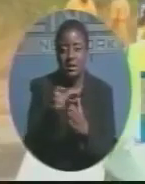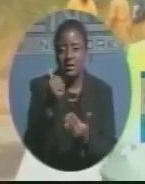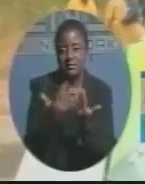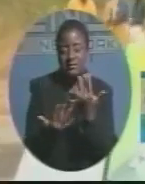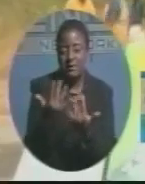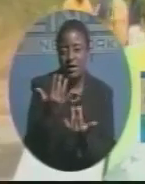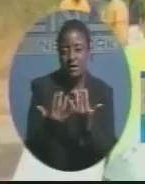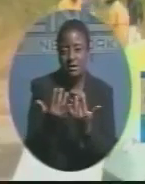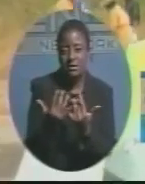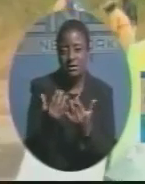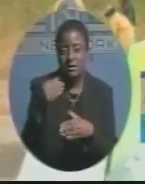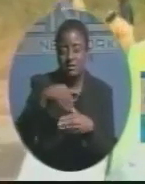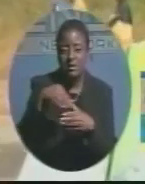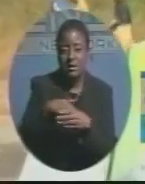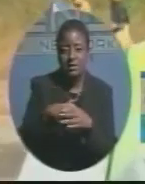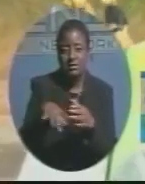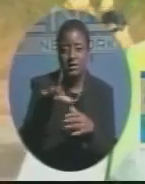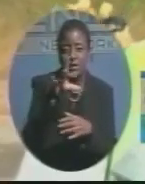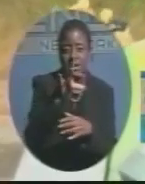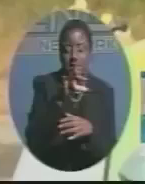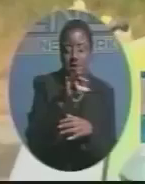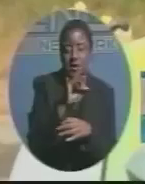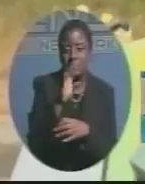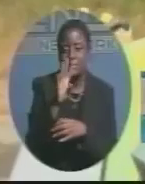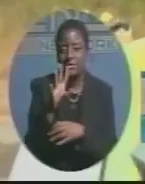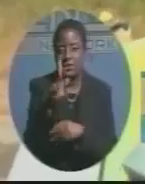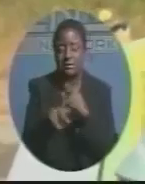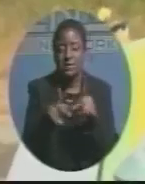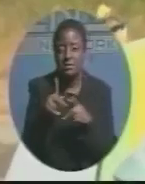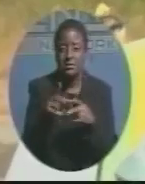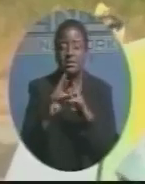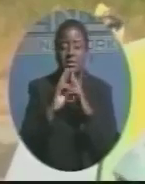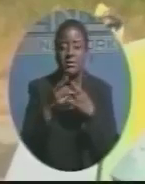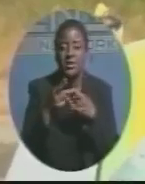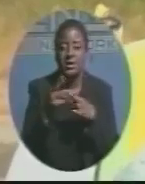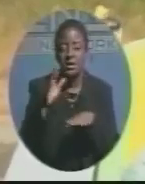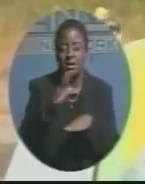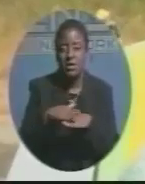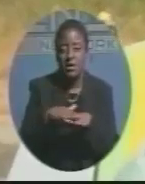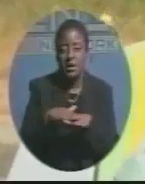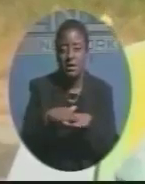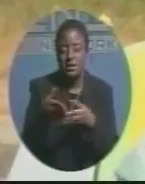Some 84 souls were reported on board. We have now controlled the fire,